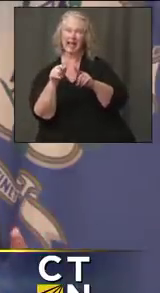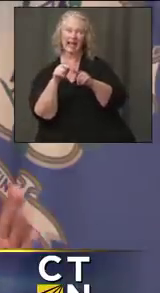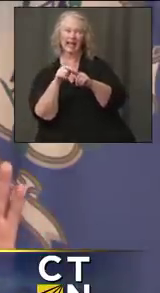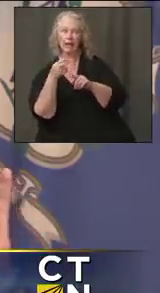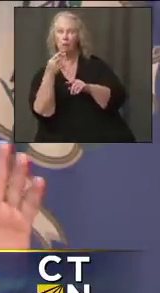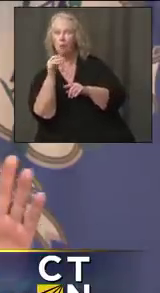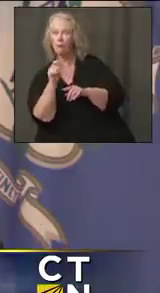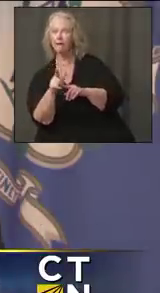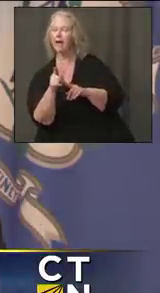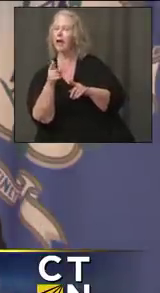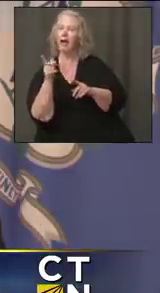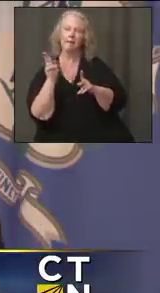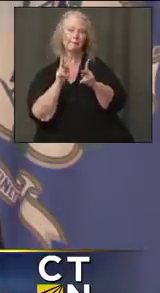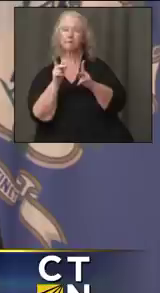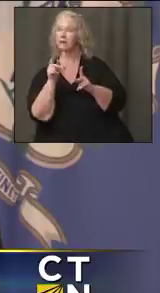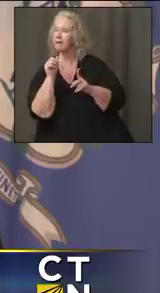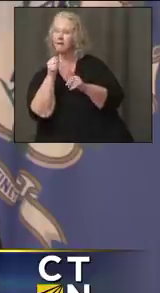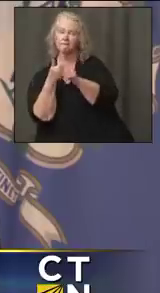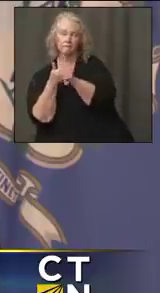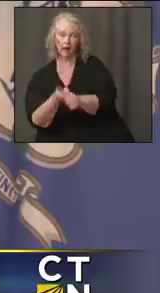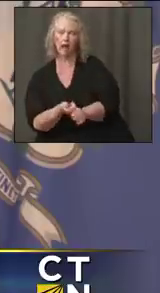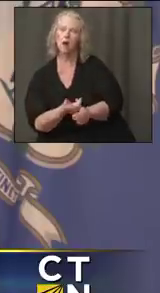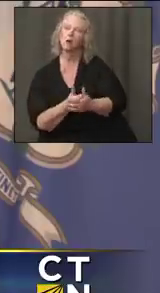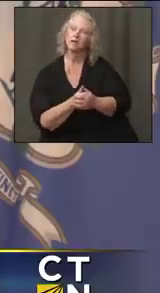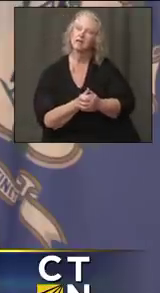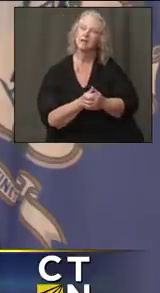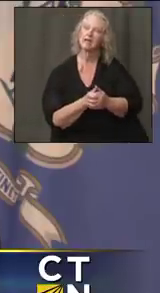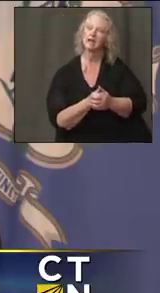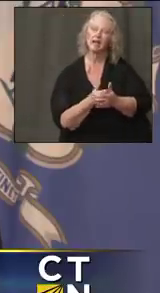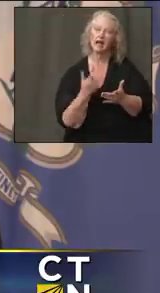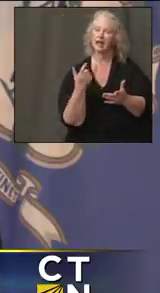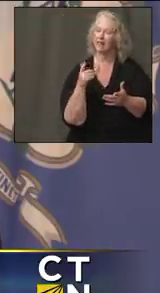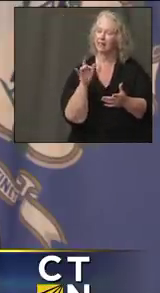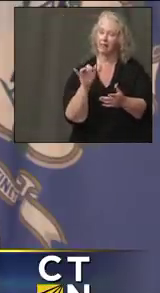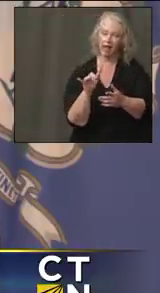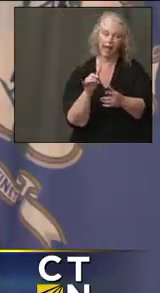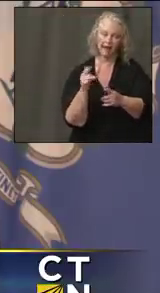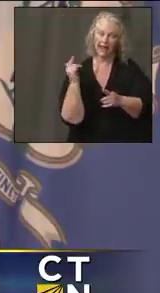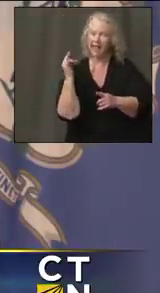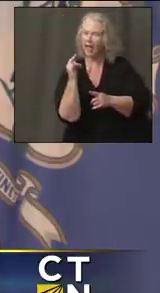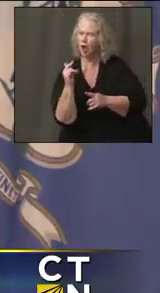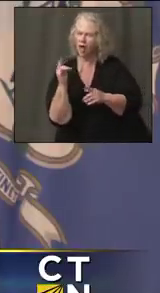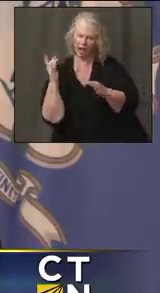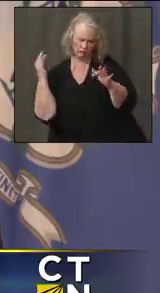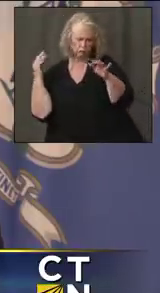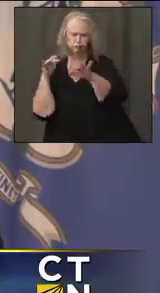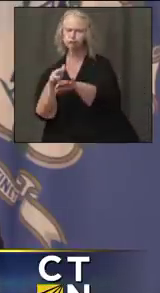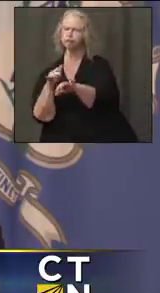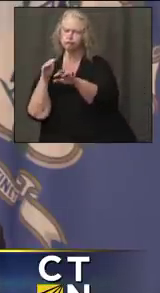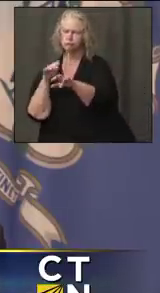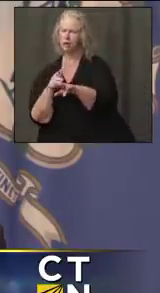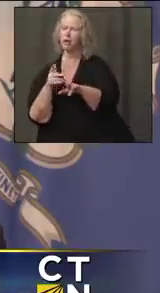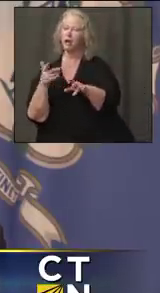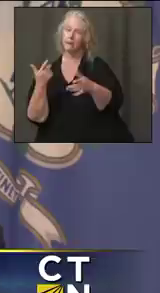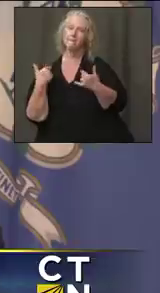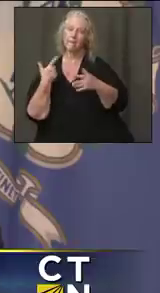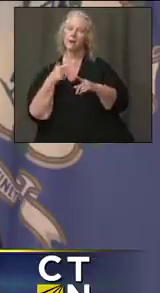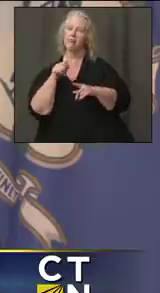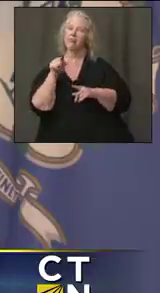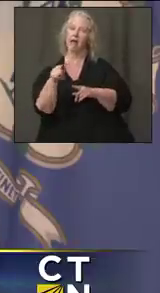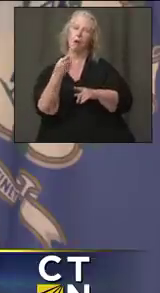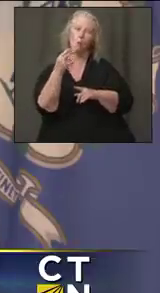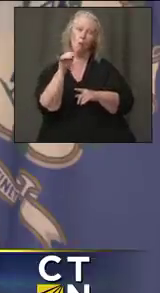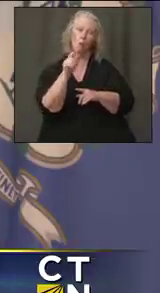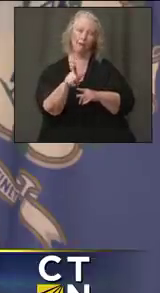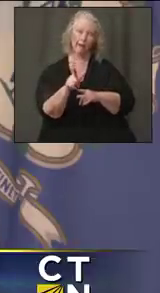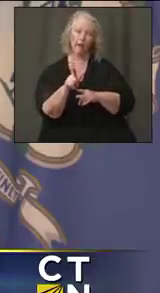nobody's asking the questions. They're all coming up on one airline where nobody's noticing these people, that we then go to that hotel with